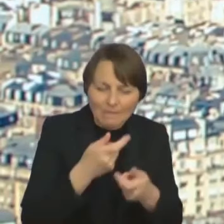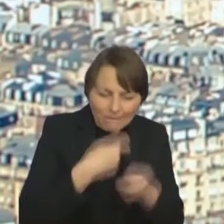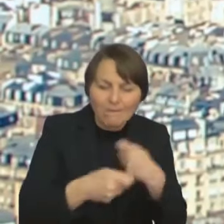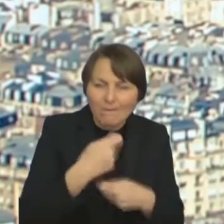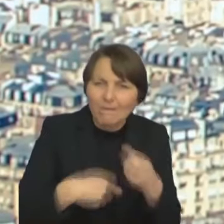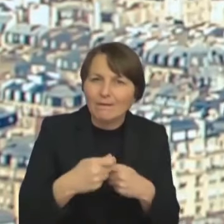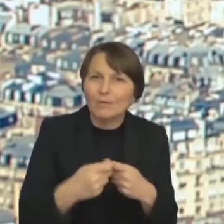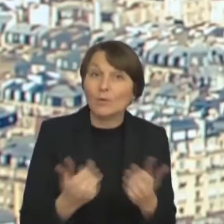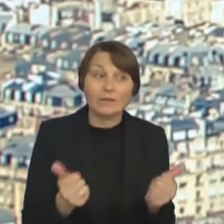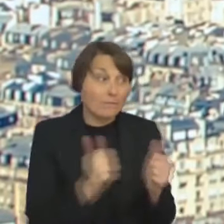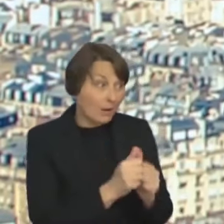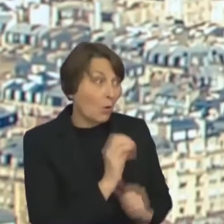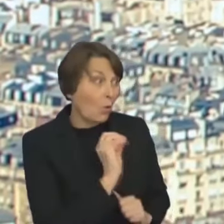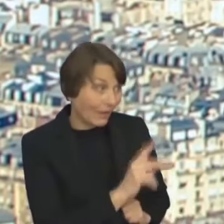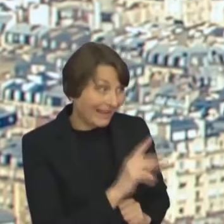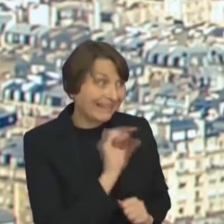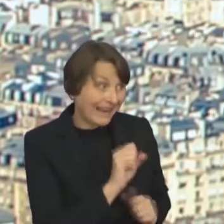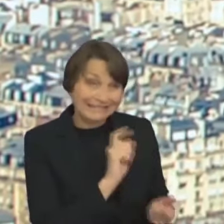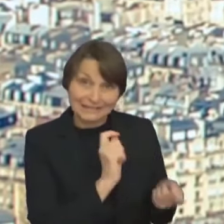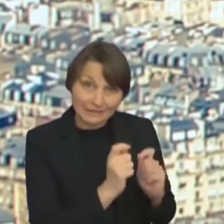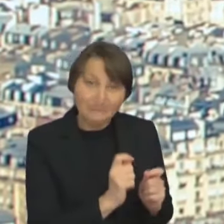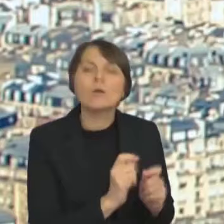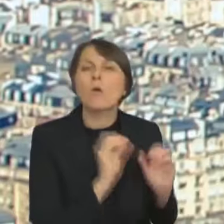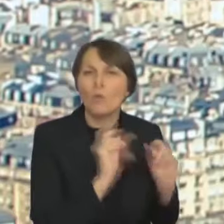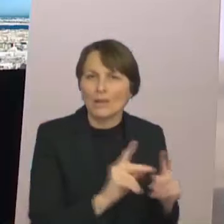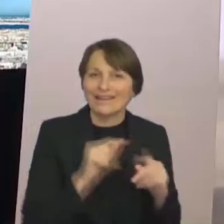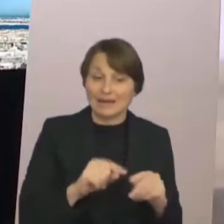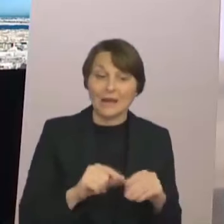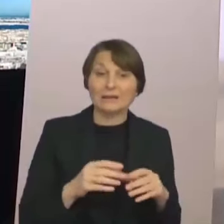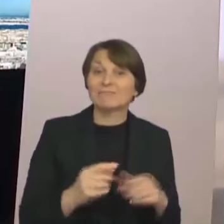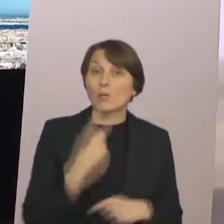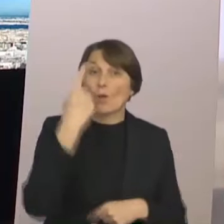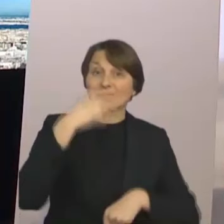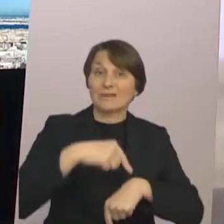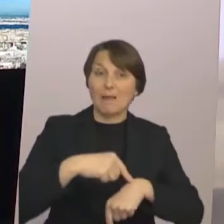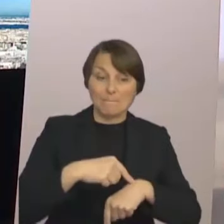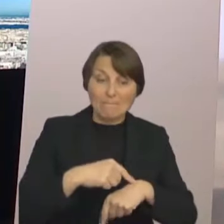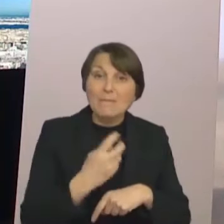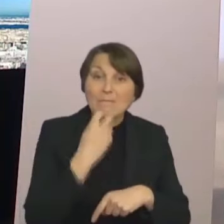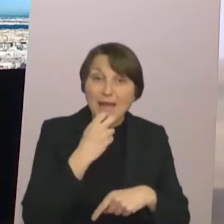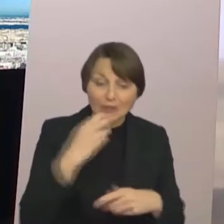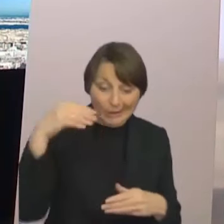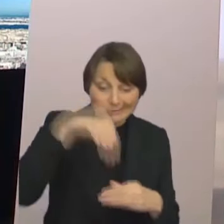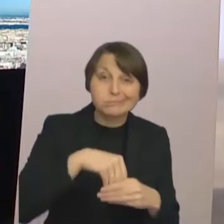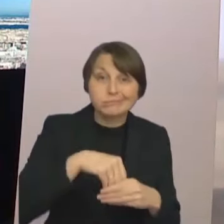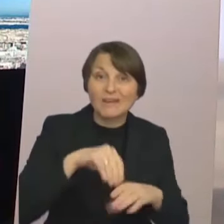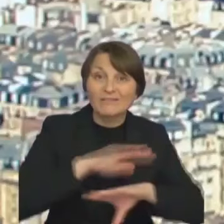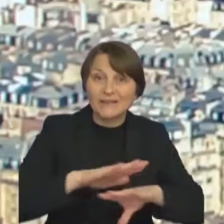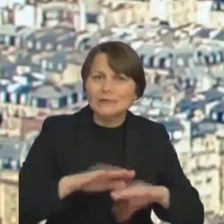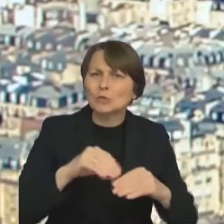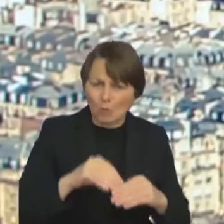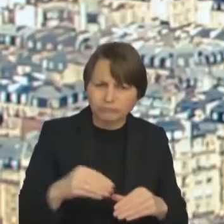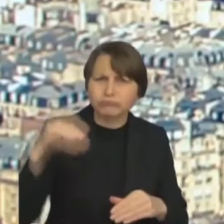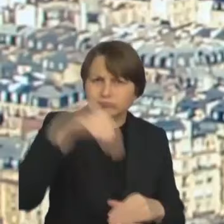means that these materials can therefore be reused in new batteries. These activities make it possible to reduce our